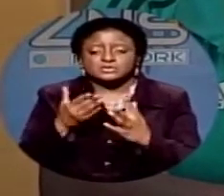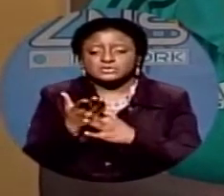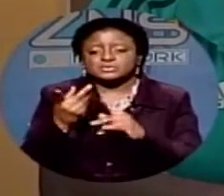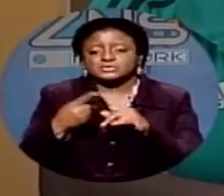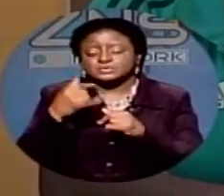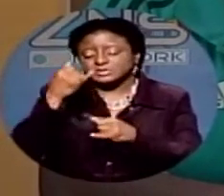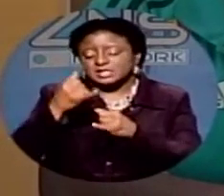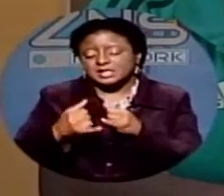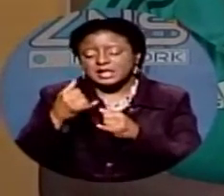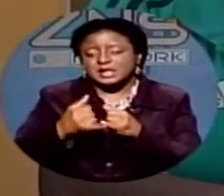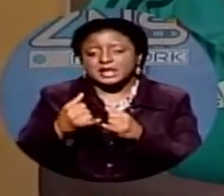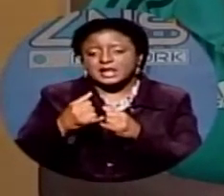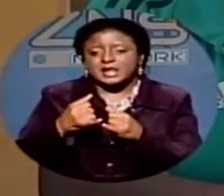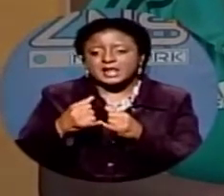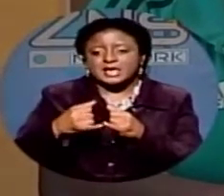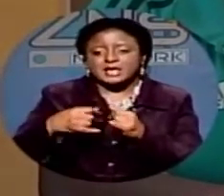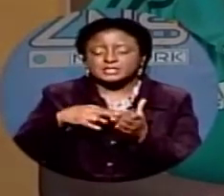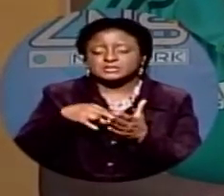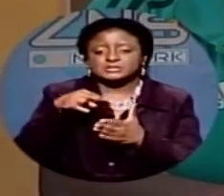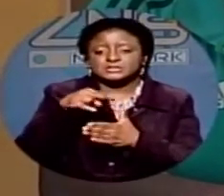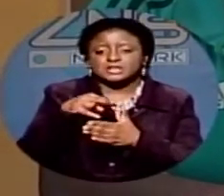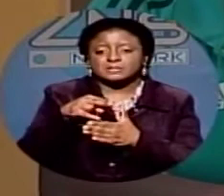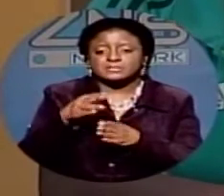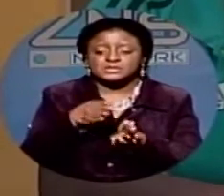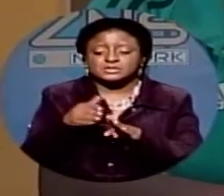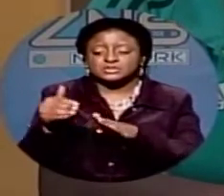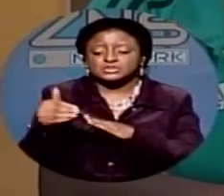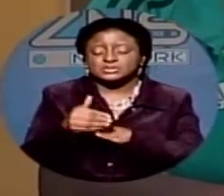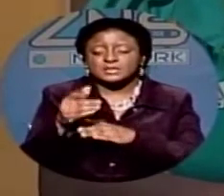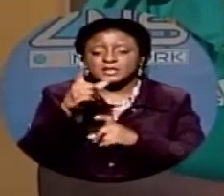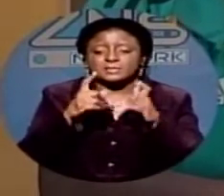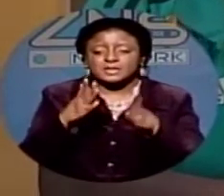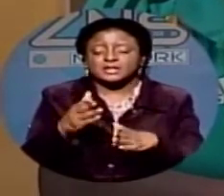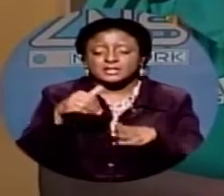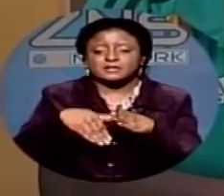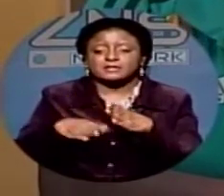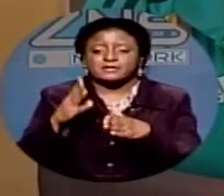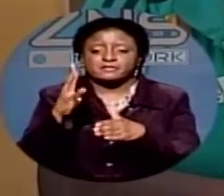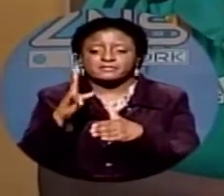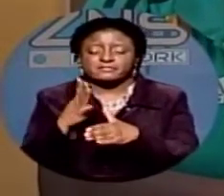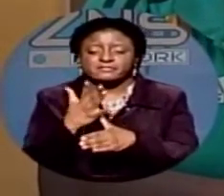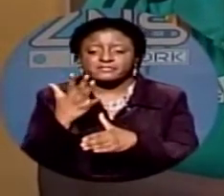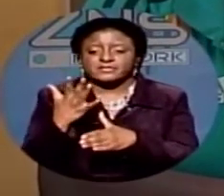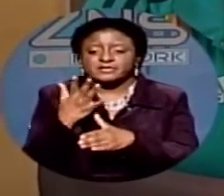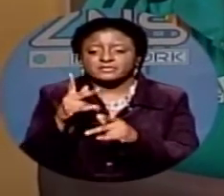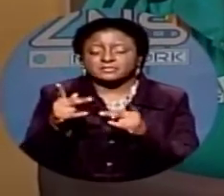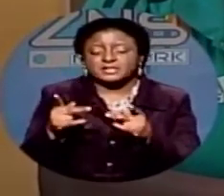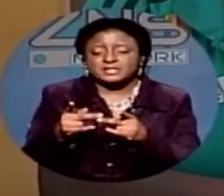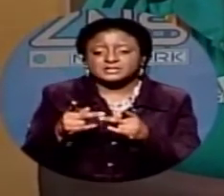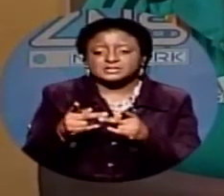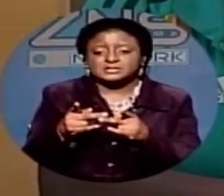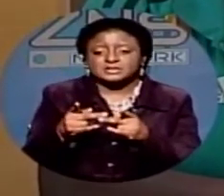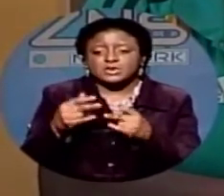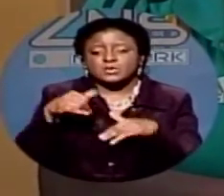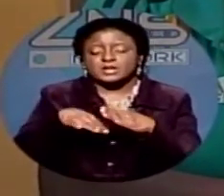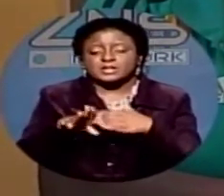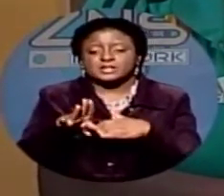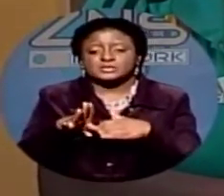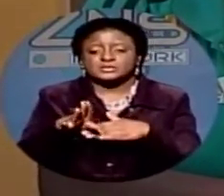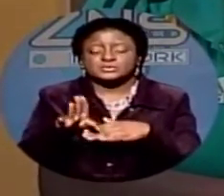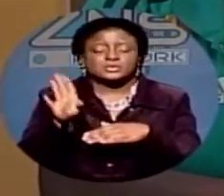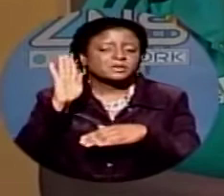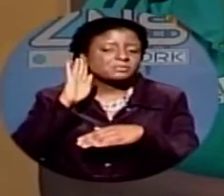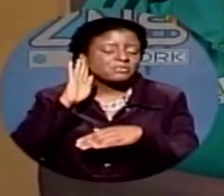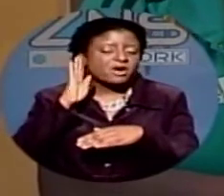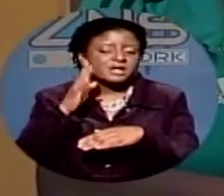Jamaican competitor that was in 5th place with her very last jump went into the bronze medal position and knocked her into